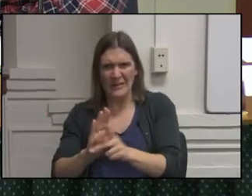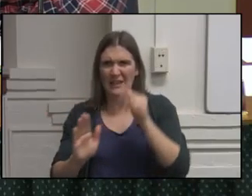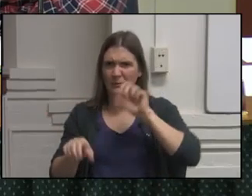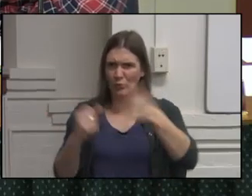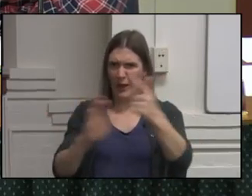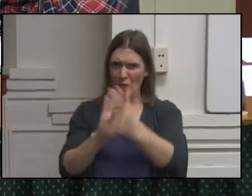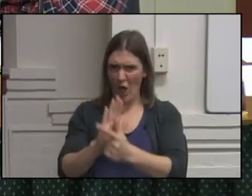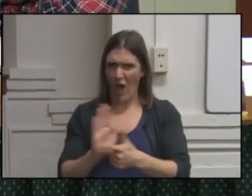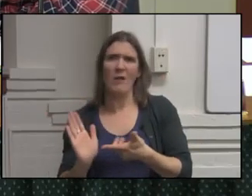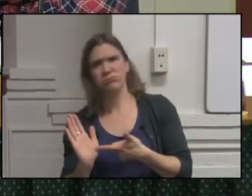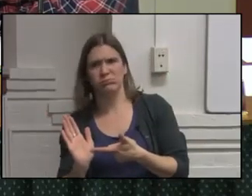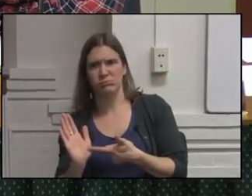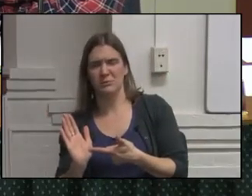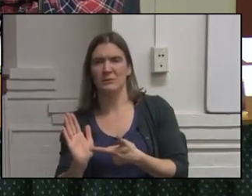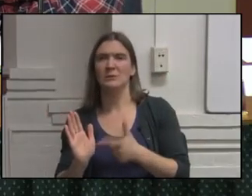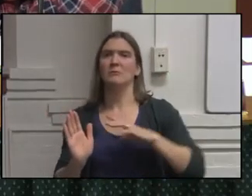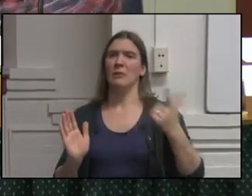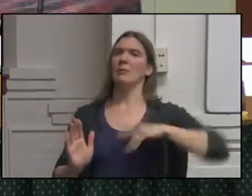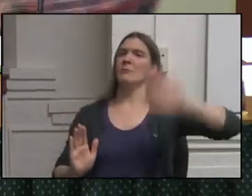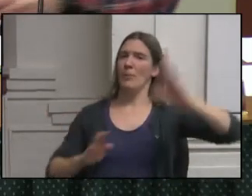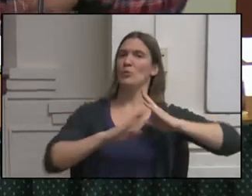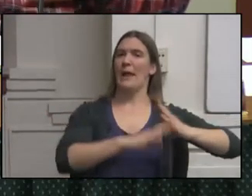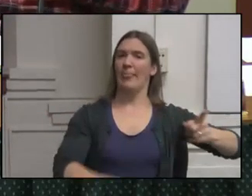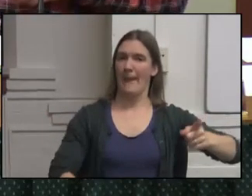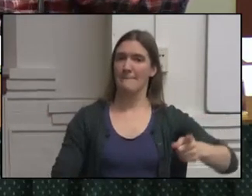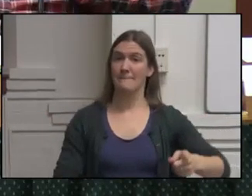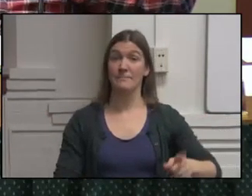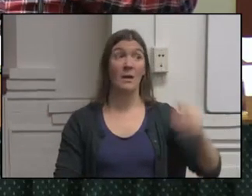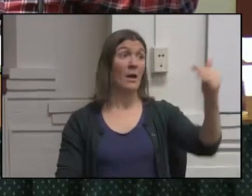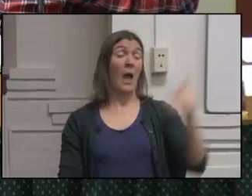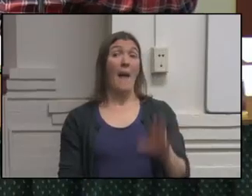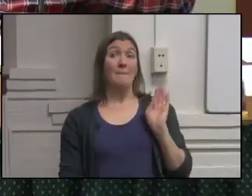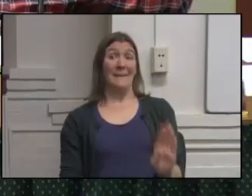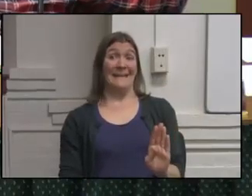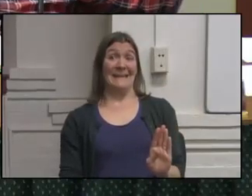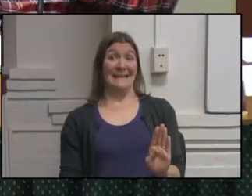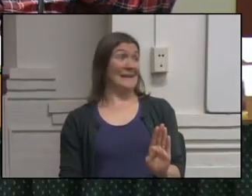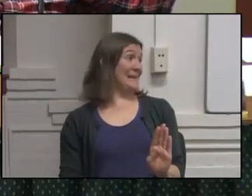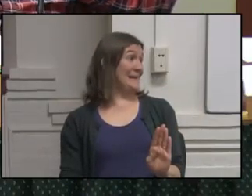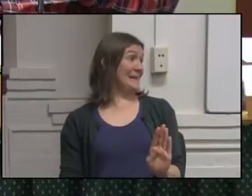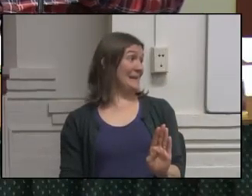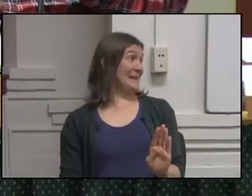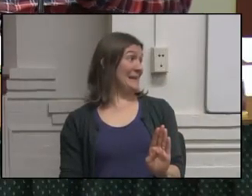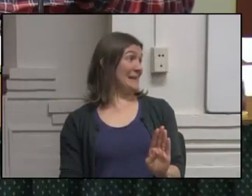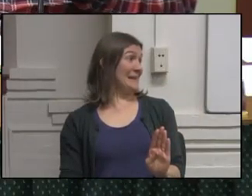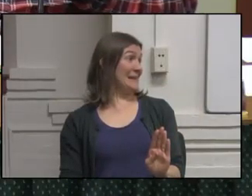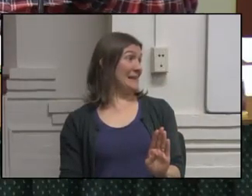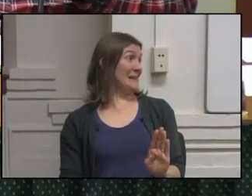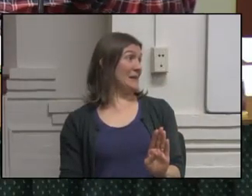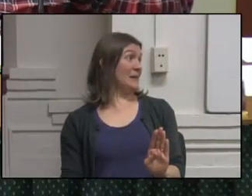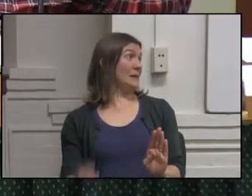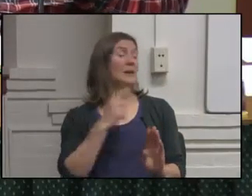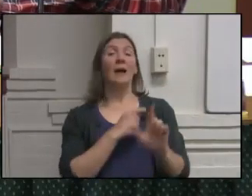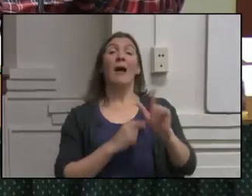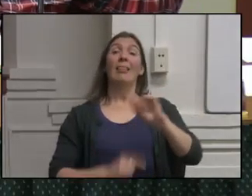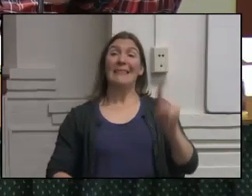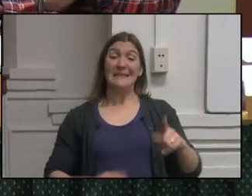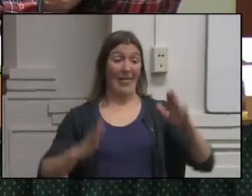to do section B? Leave it open. I'll be happy to. You do? Oh, go ahead. Okay. Neither